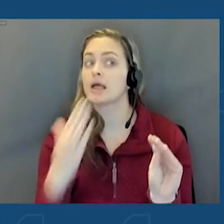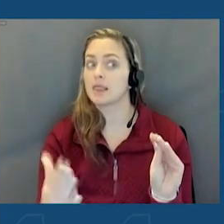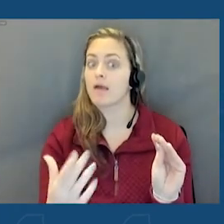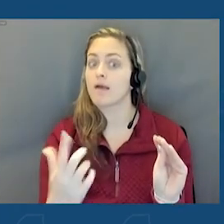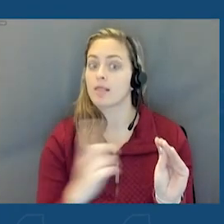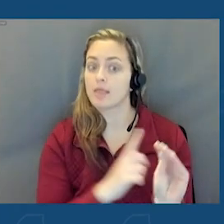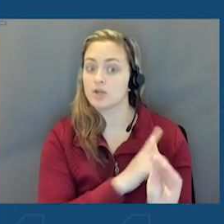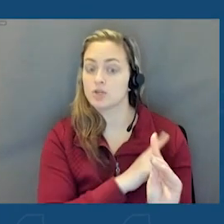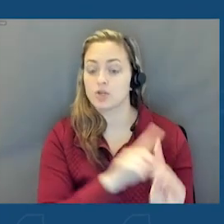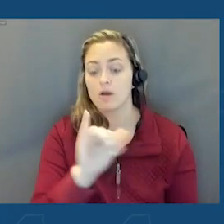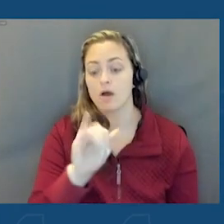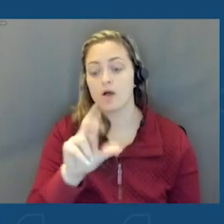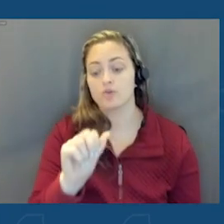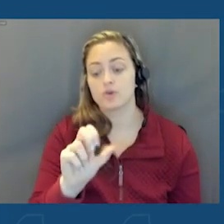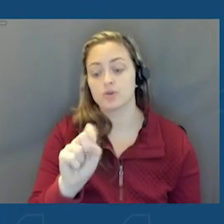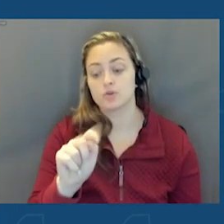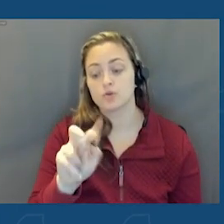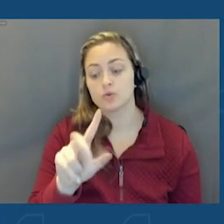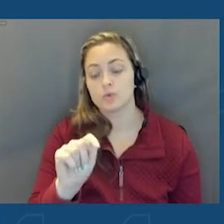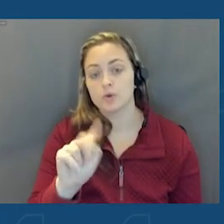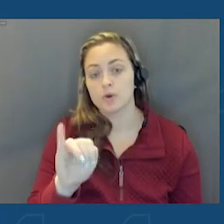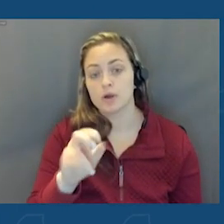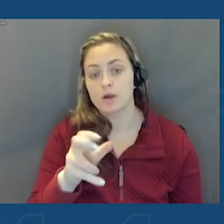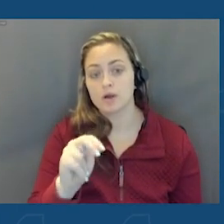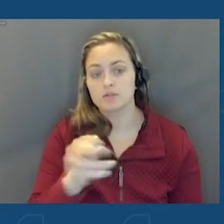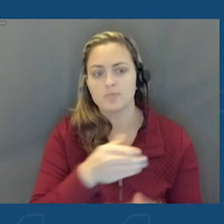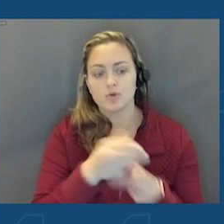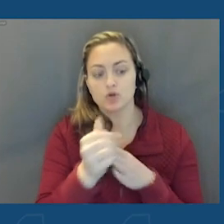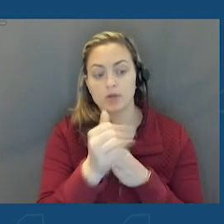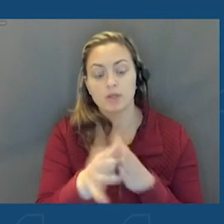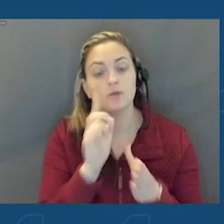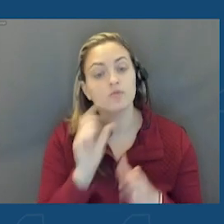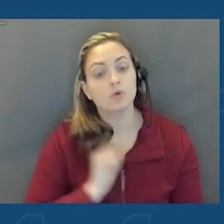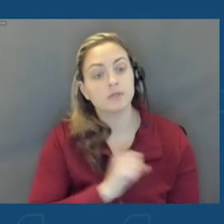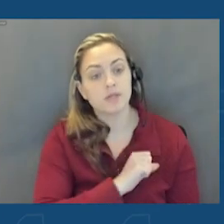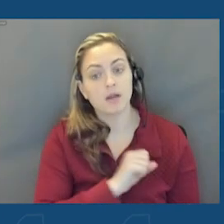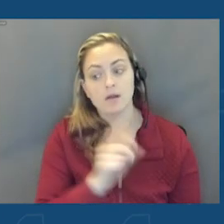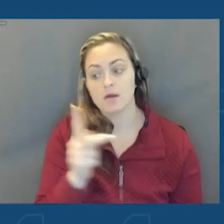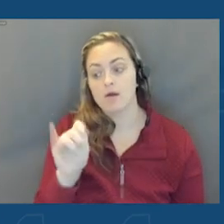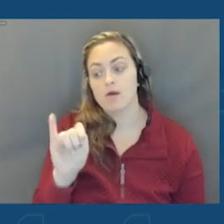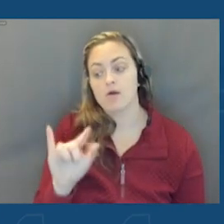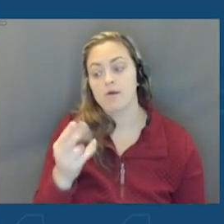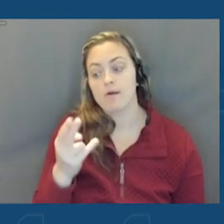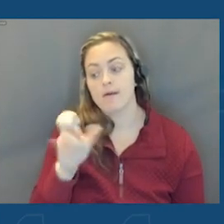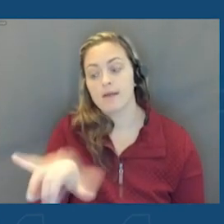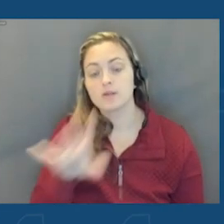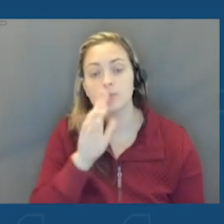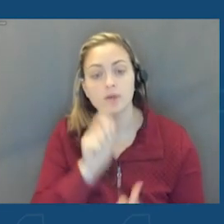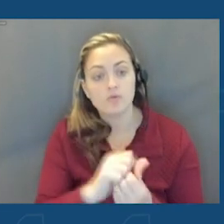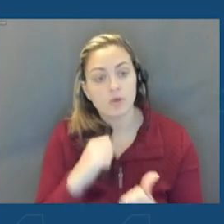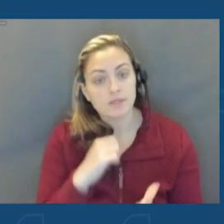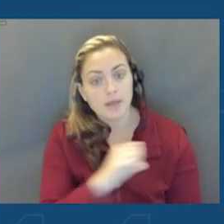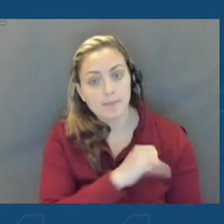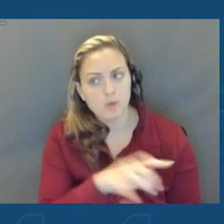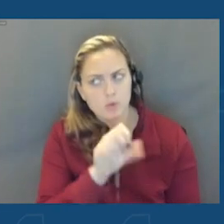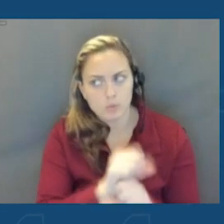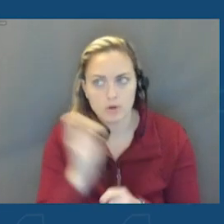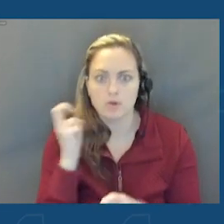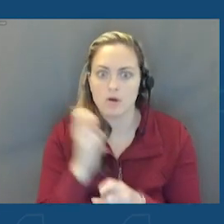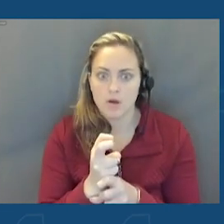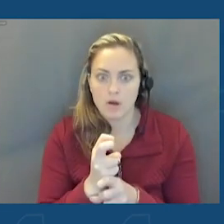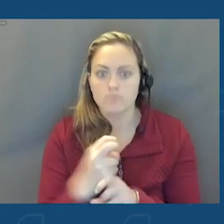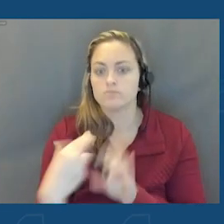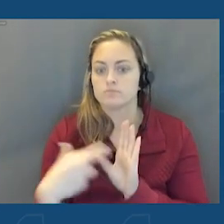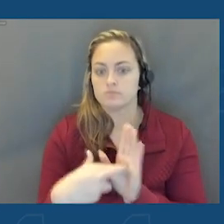Andrea Stewart-Cousins, the majority leader of the Senate, and I thank Carl Heastie, the Speaker of the Assembly, because we worked hard together, and they represented